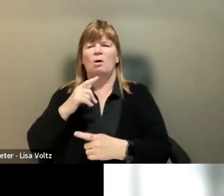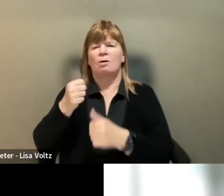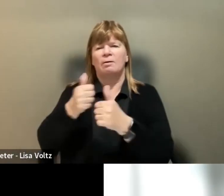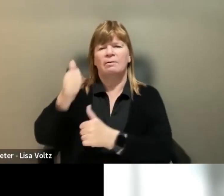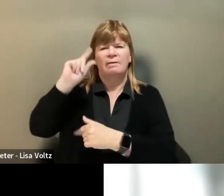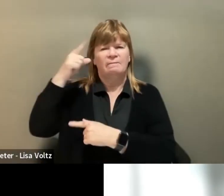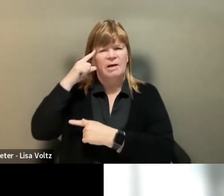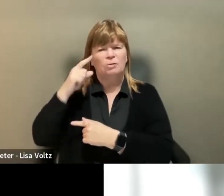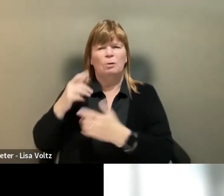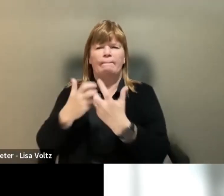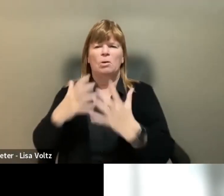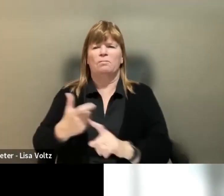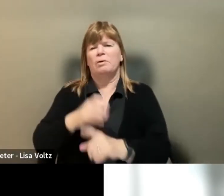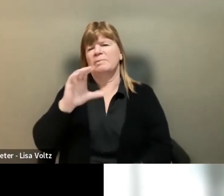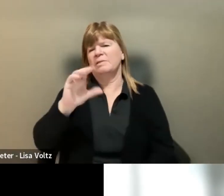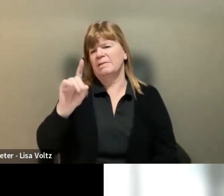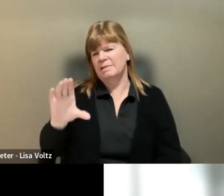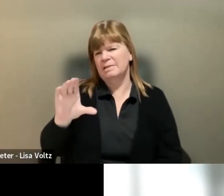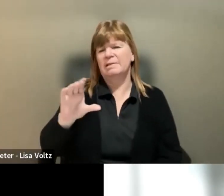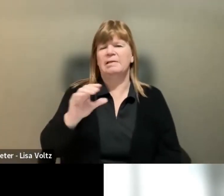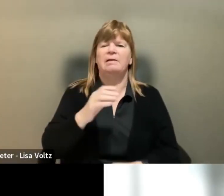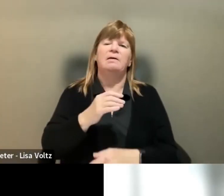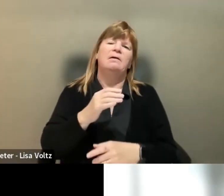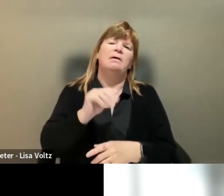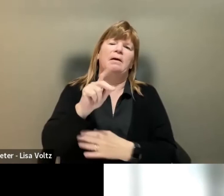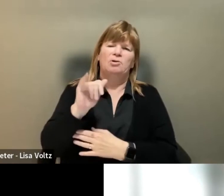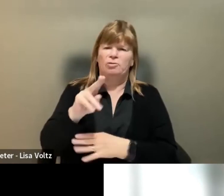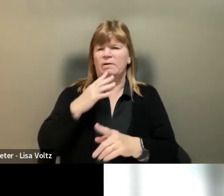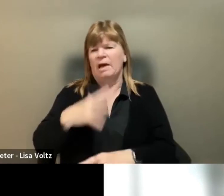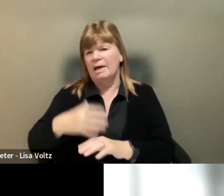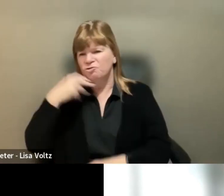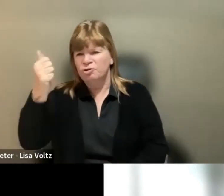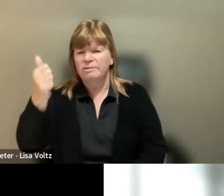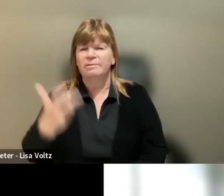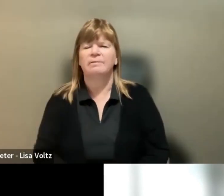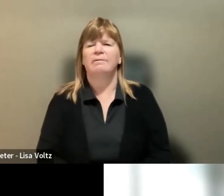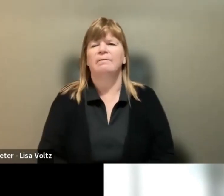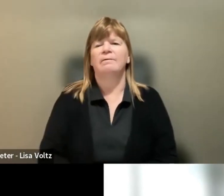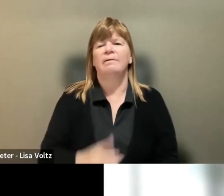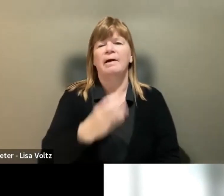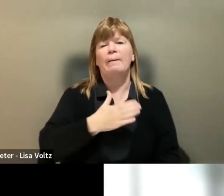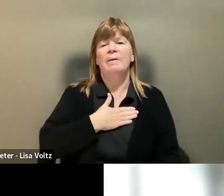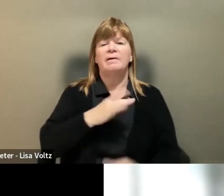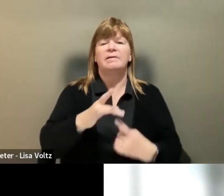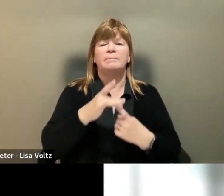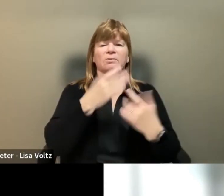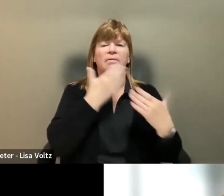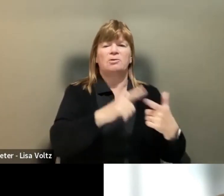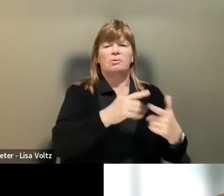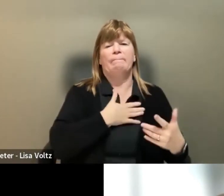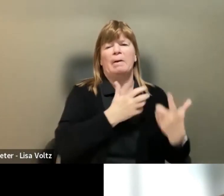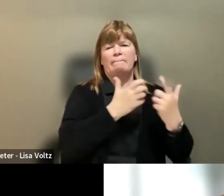the CDC, the Administration on Aging, and SAMHSA. And my special thanks to my partner in crime, Sean